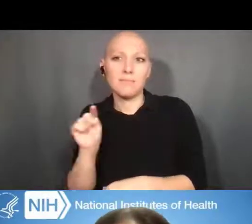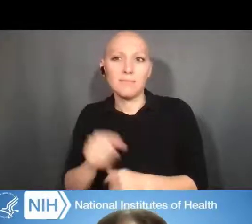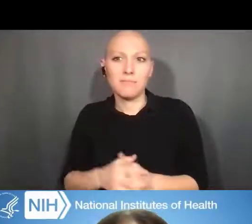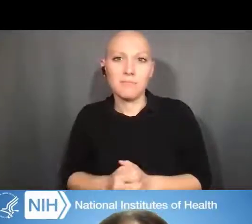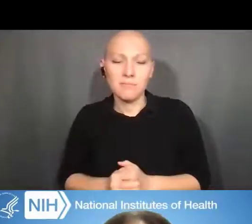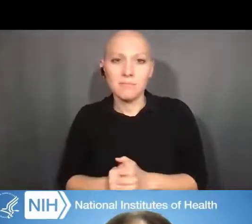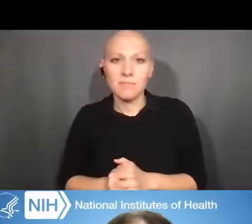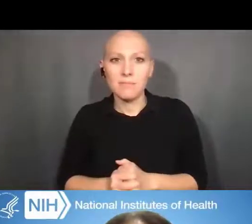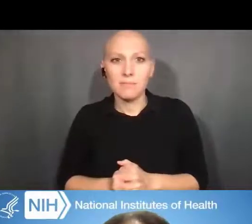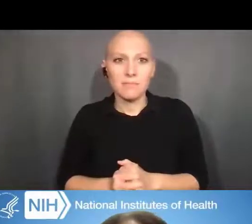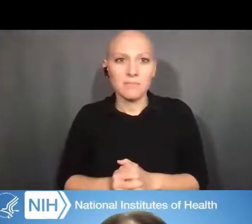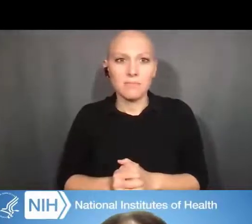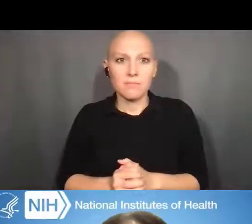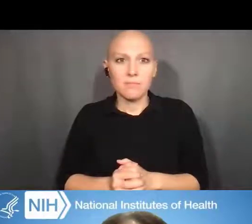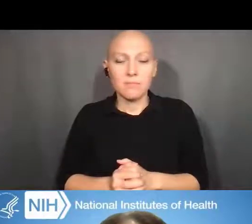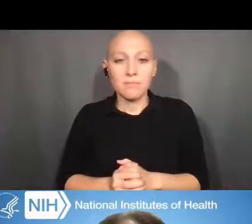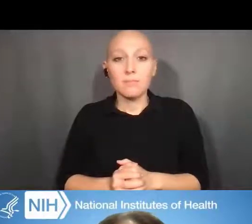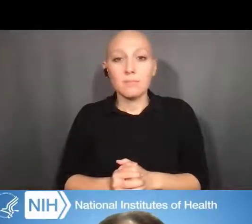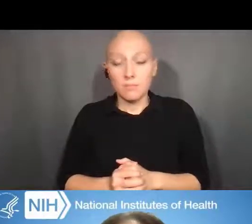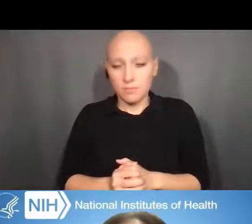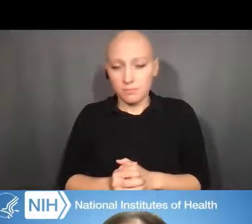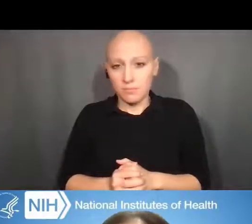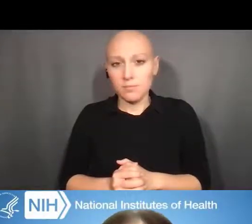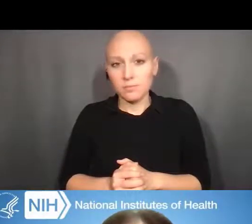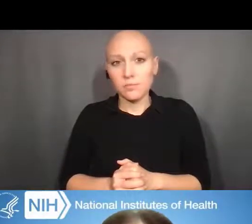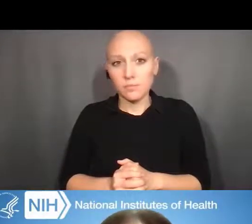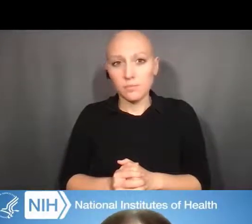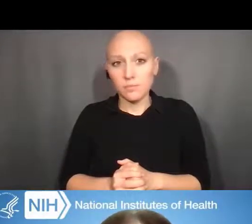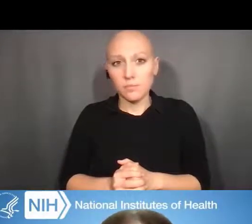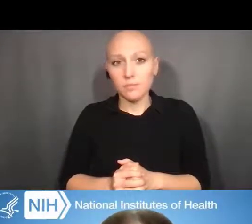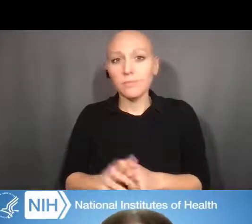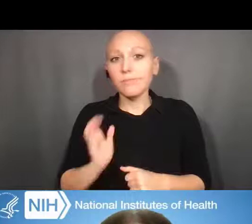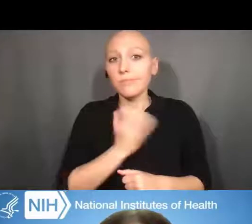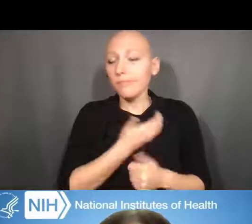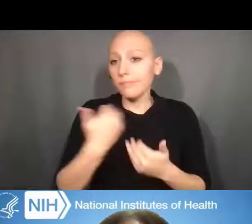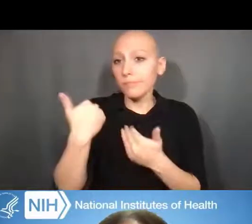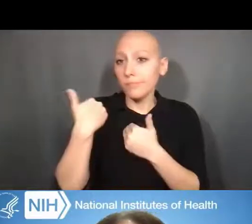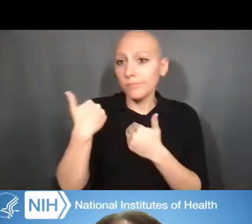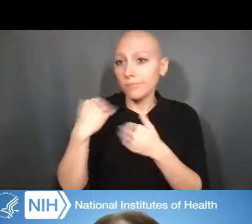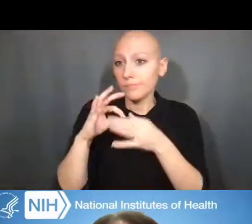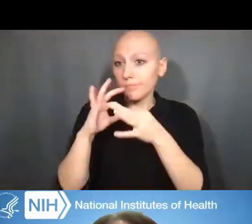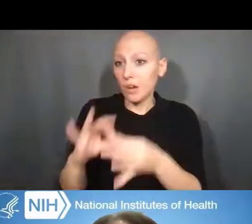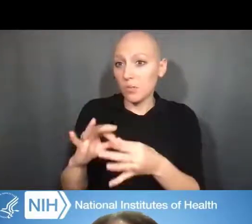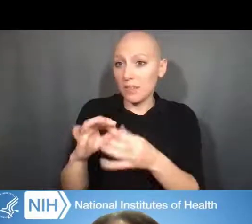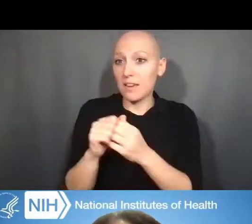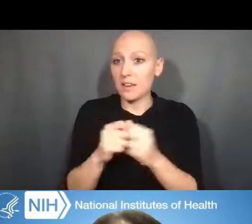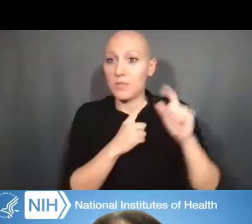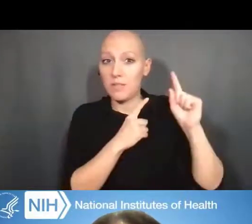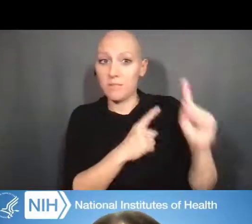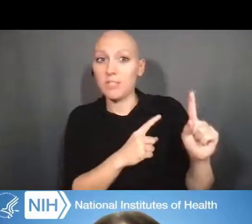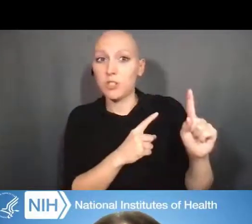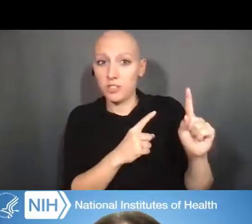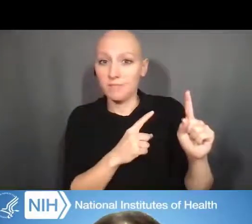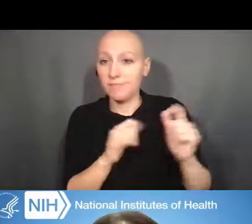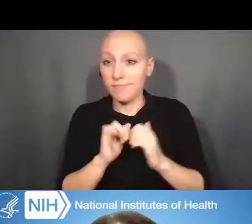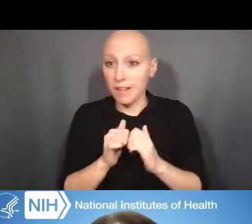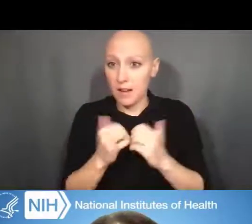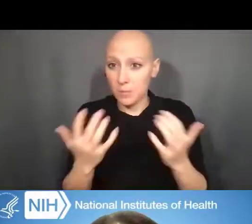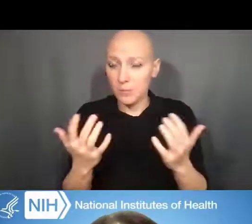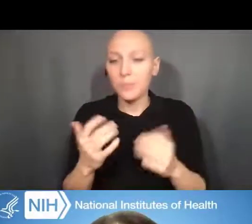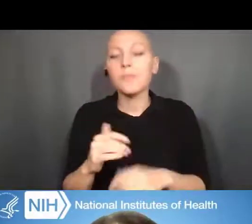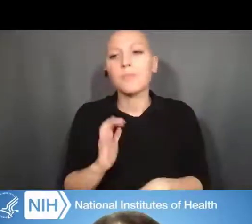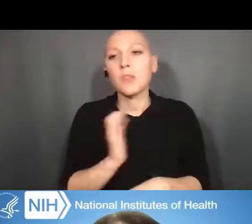surprisingly, our responsibility related to our mission in that we are responsible